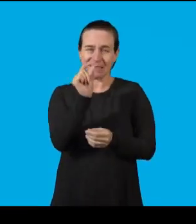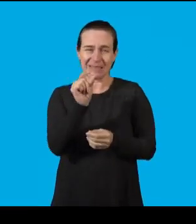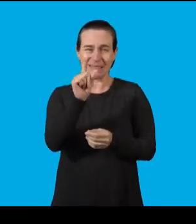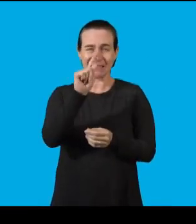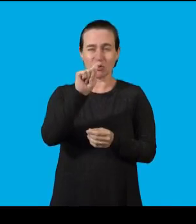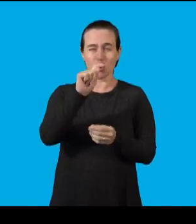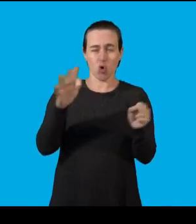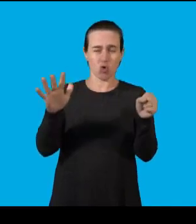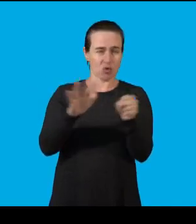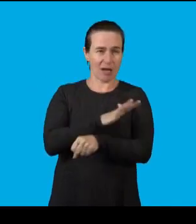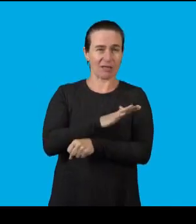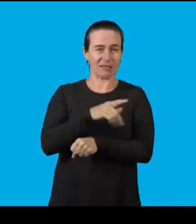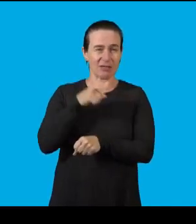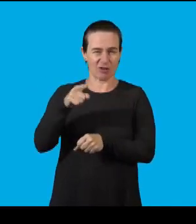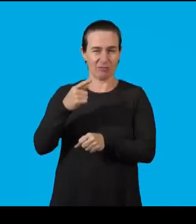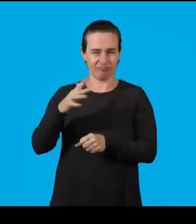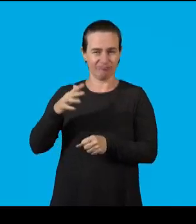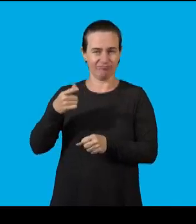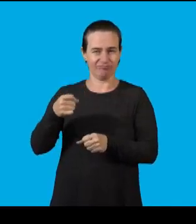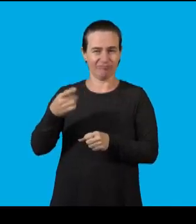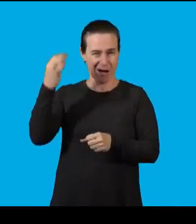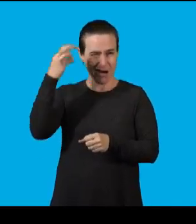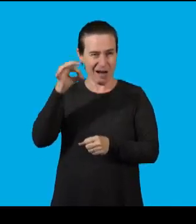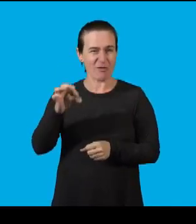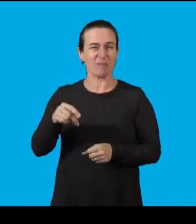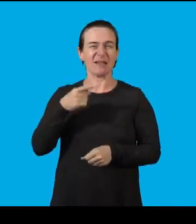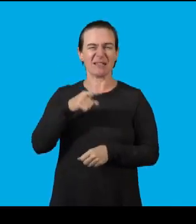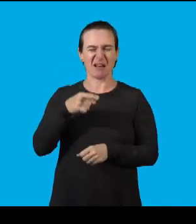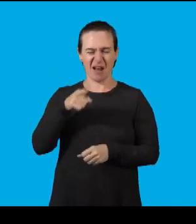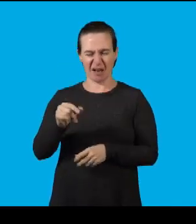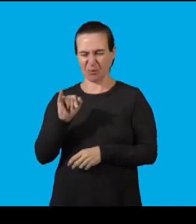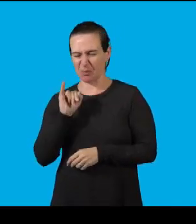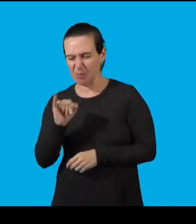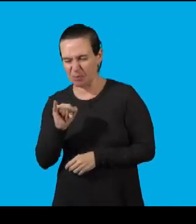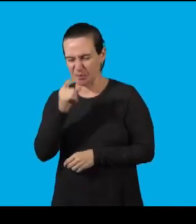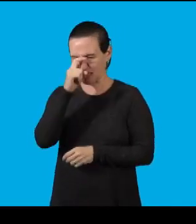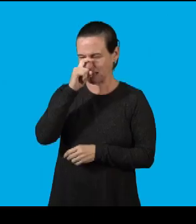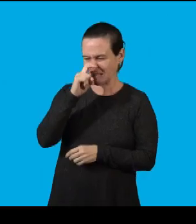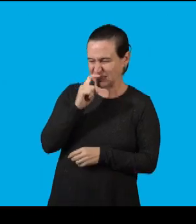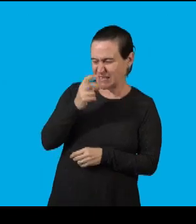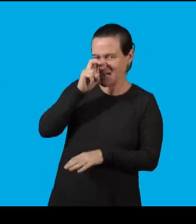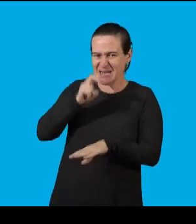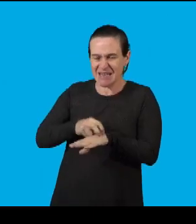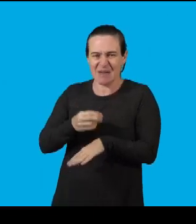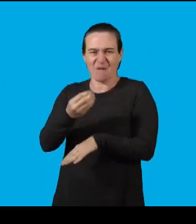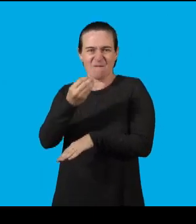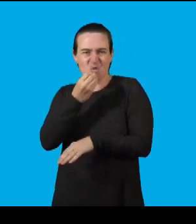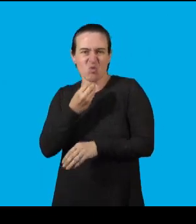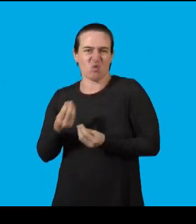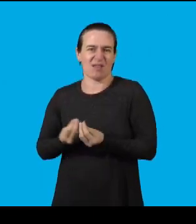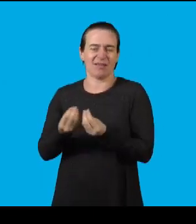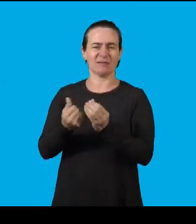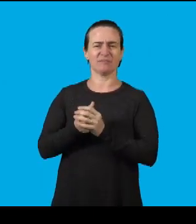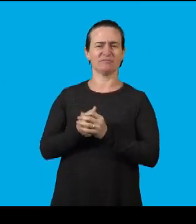the seeds of totalitarian regimes are nurtured by misery and want. That is what Truman said.